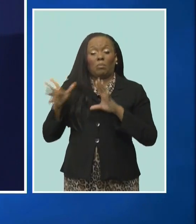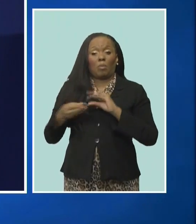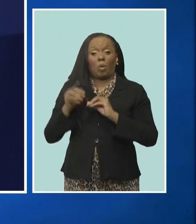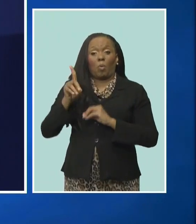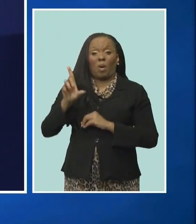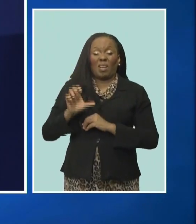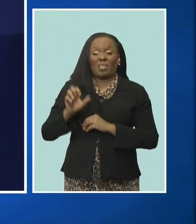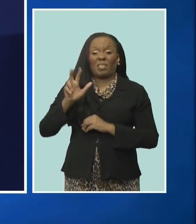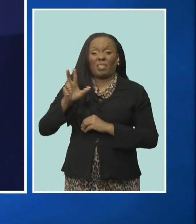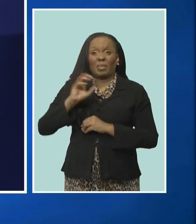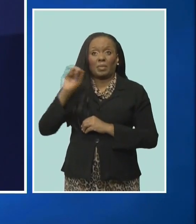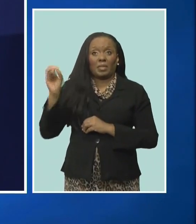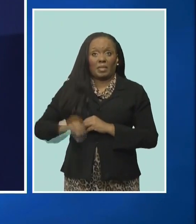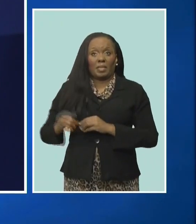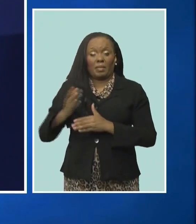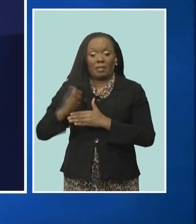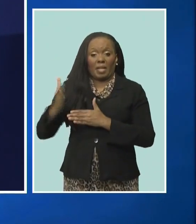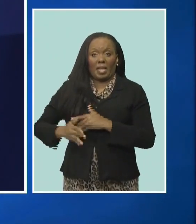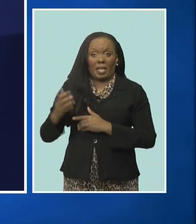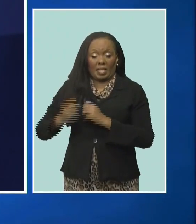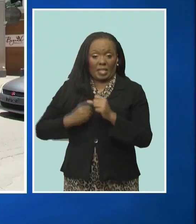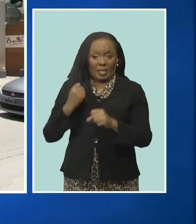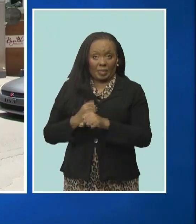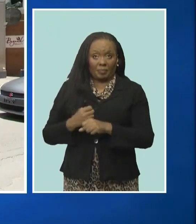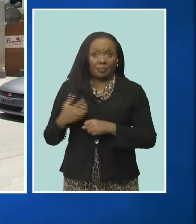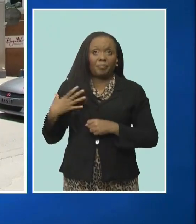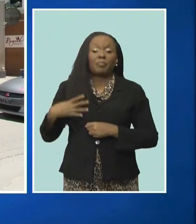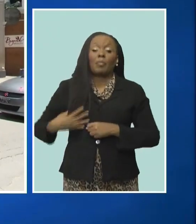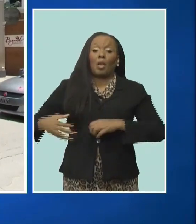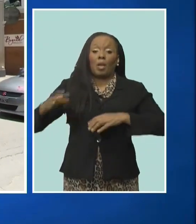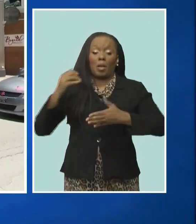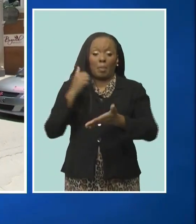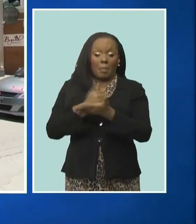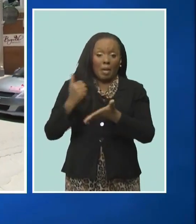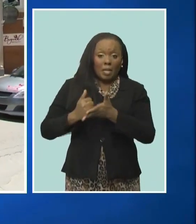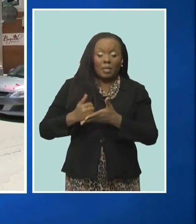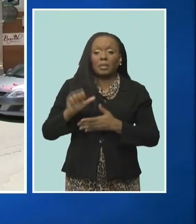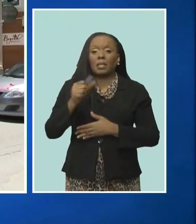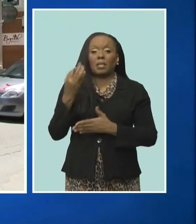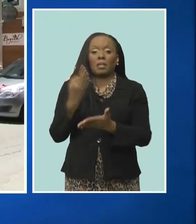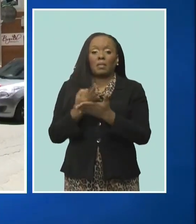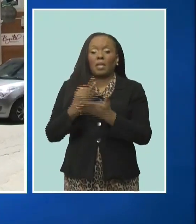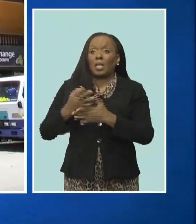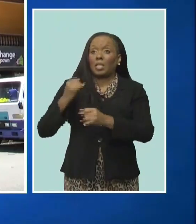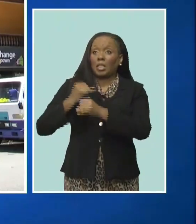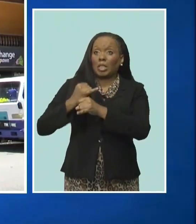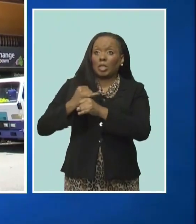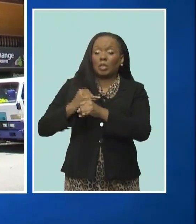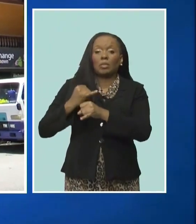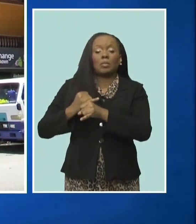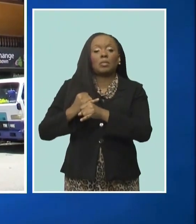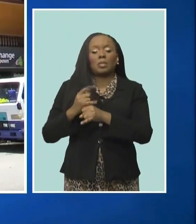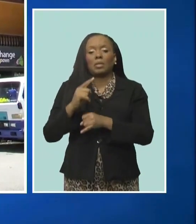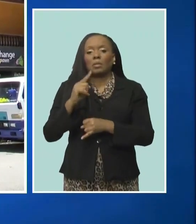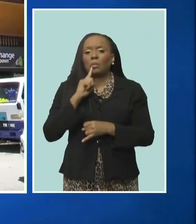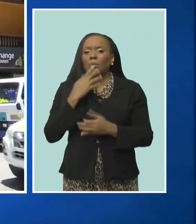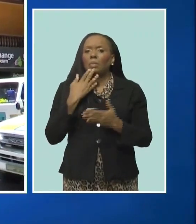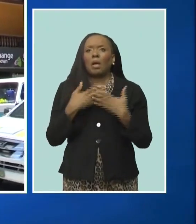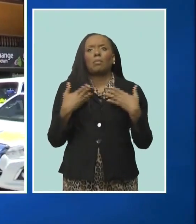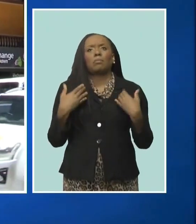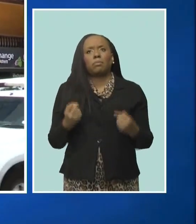by the end of the year. Dr. Greenidge adds commercial banks and other financial institutions remain healthy and